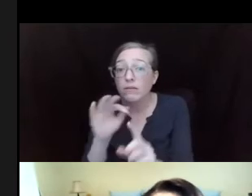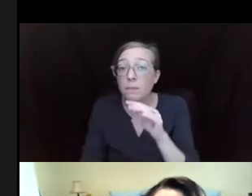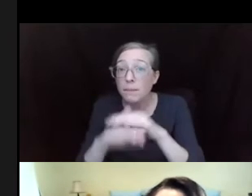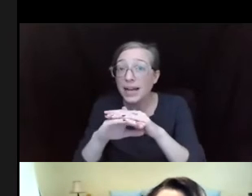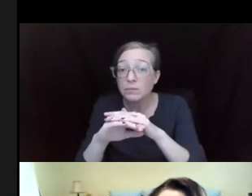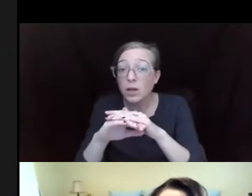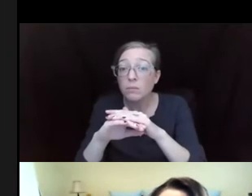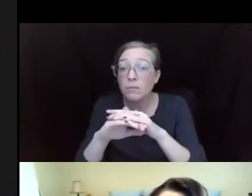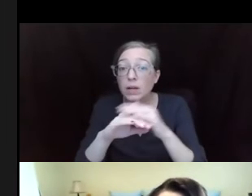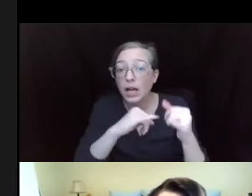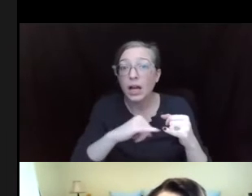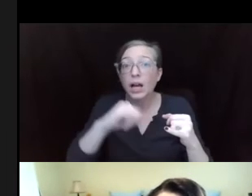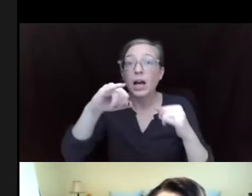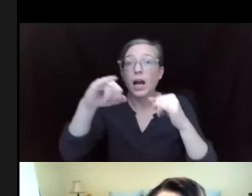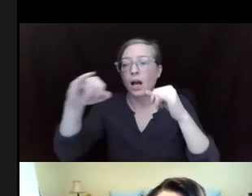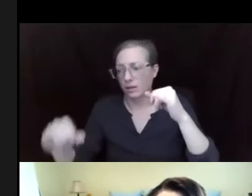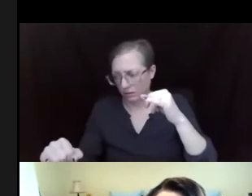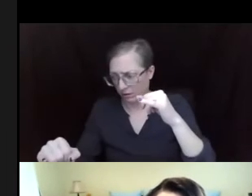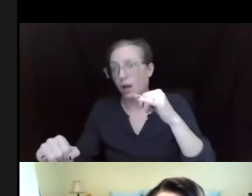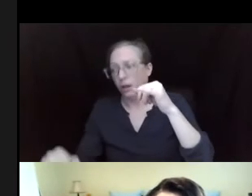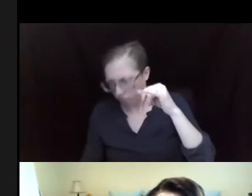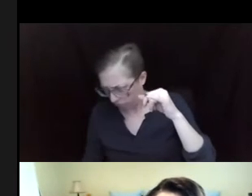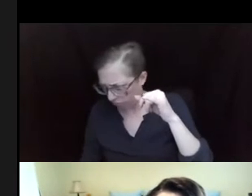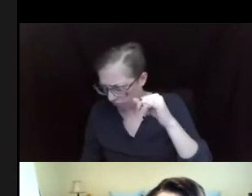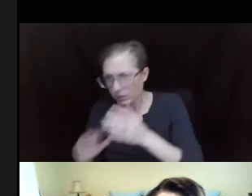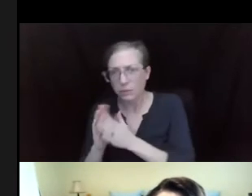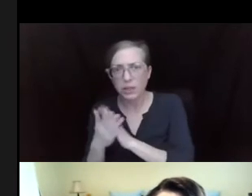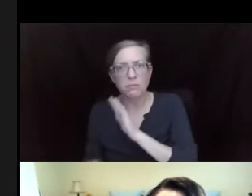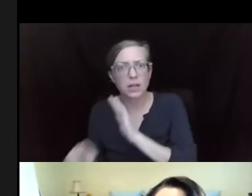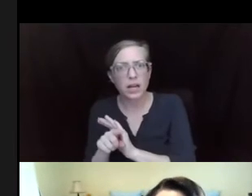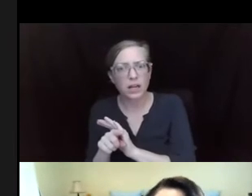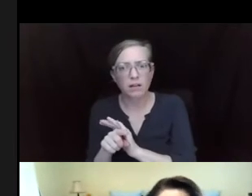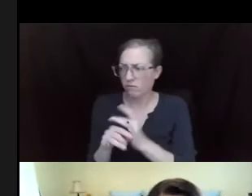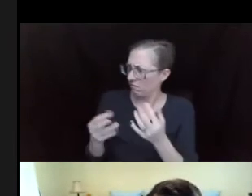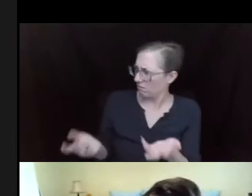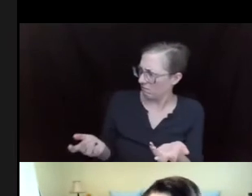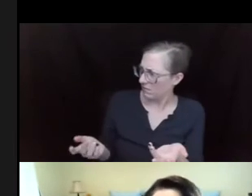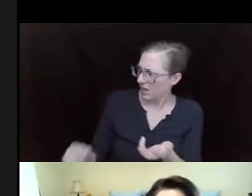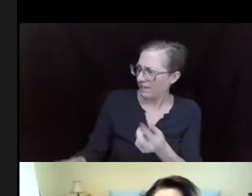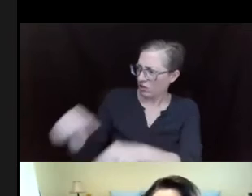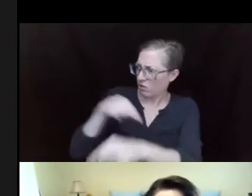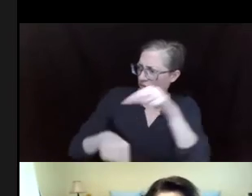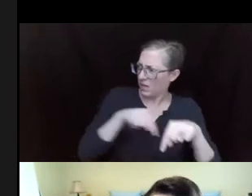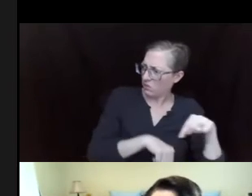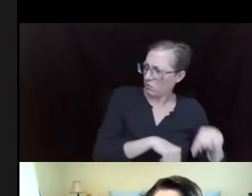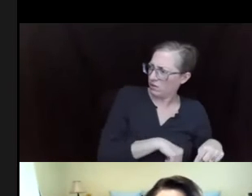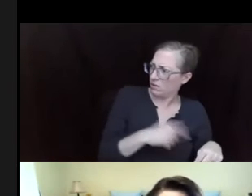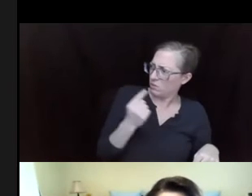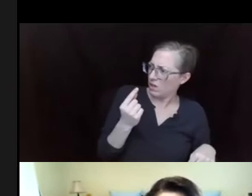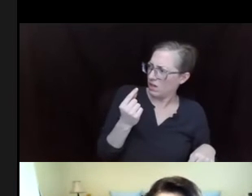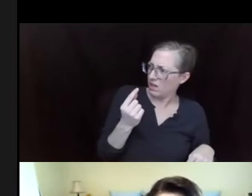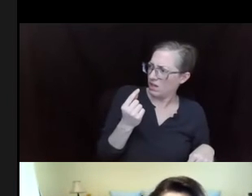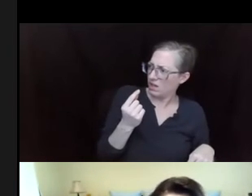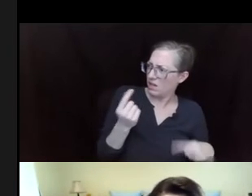decreases, and then it became negative. And we were like, what? The particles are like going backwards? We repeated the experiment with many